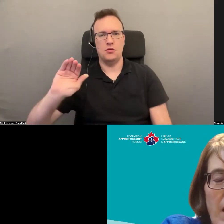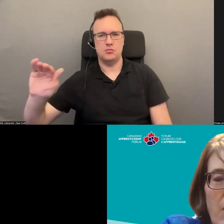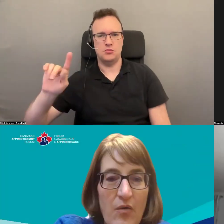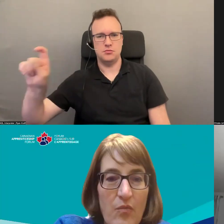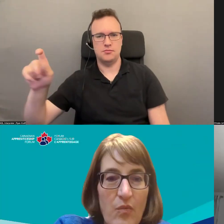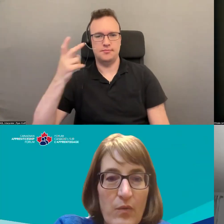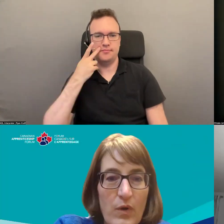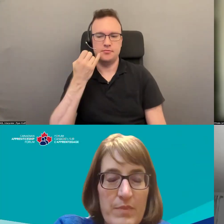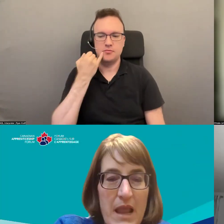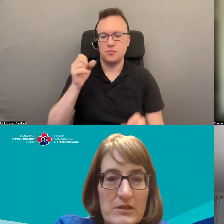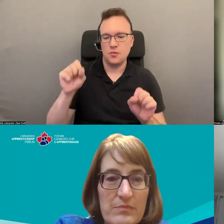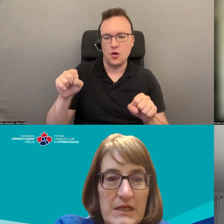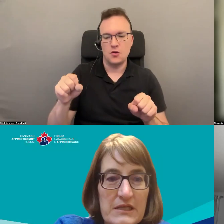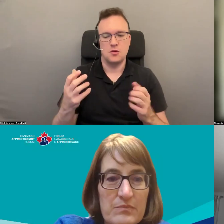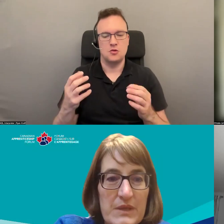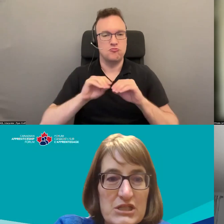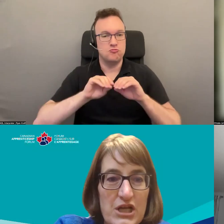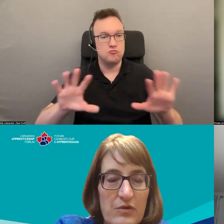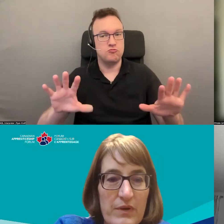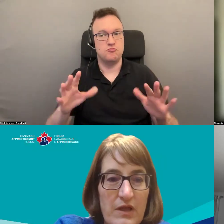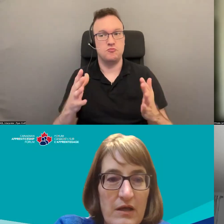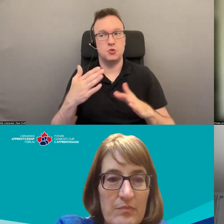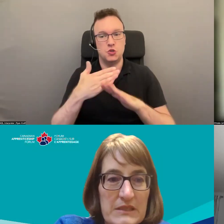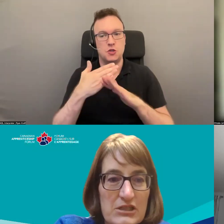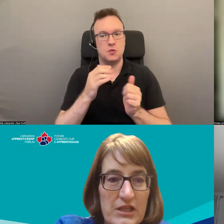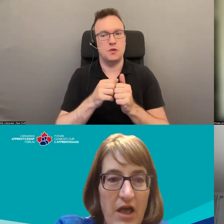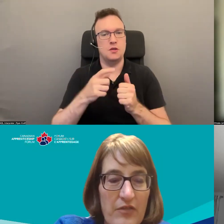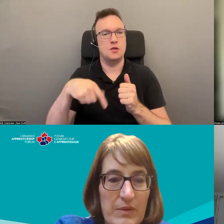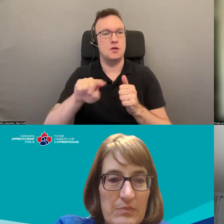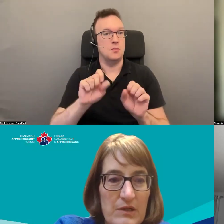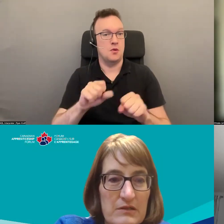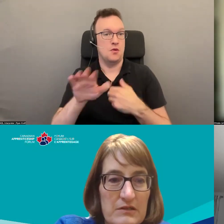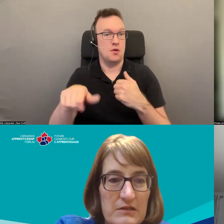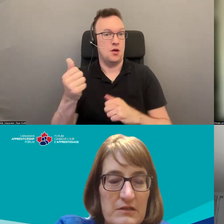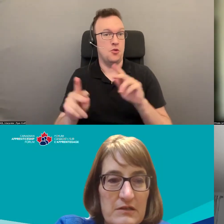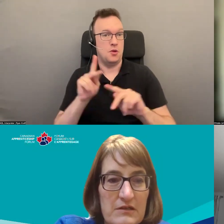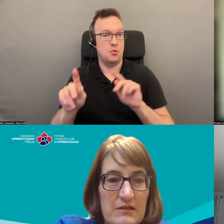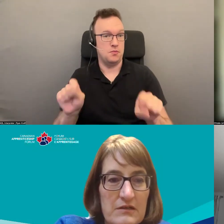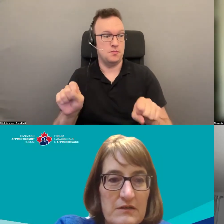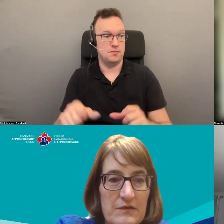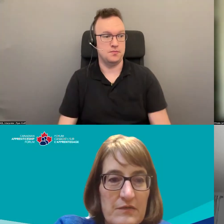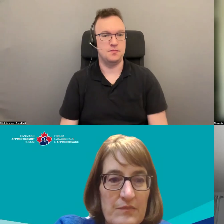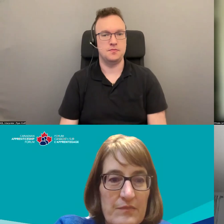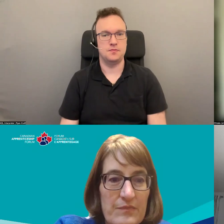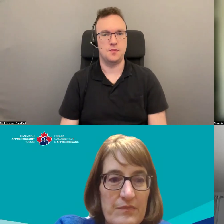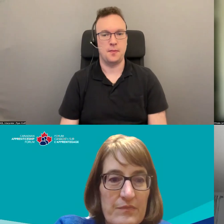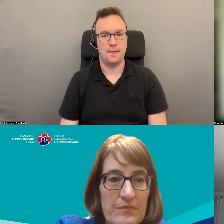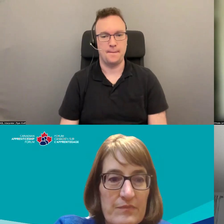if it would be able to be shared with potentially other people.